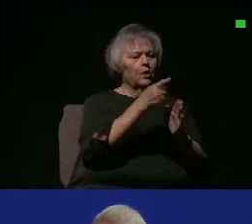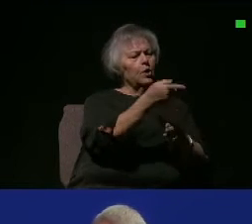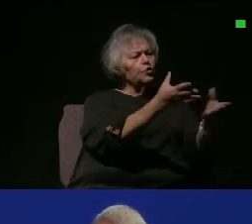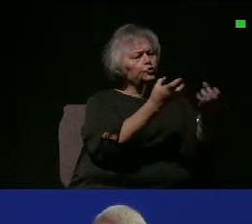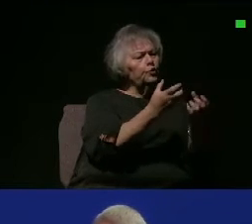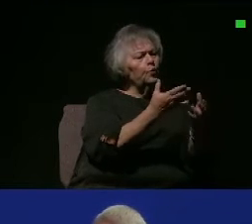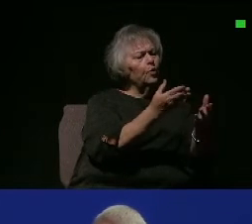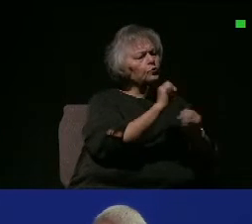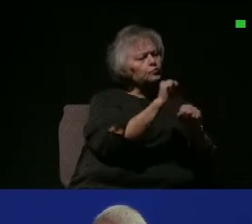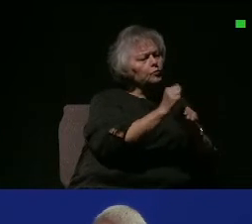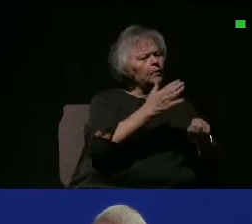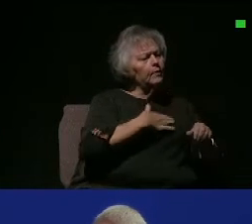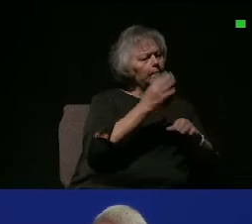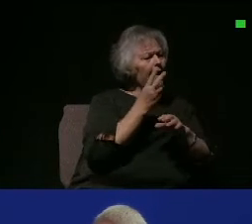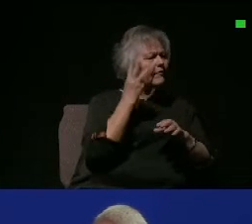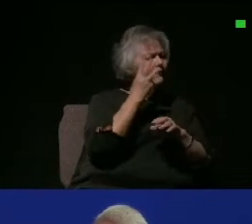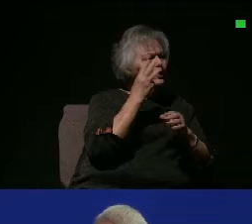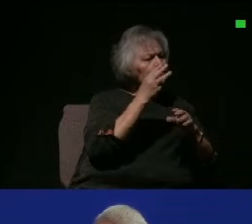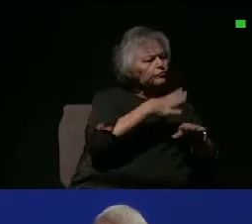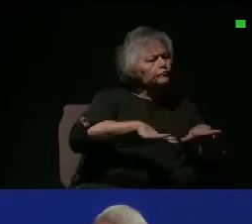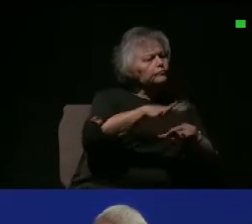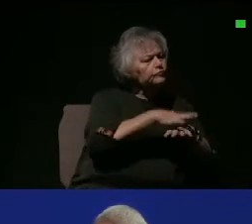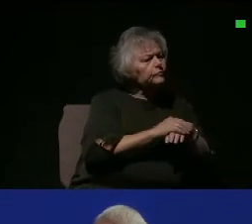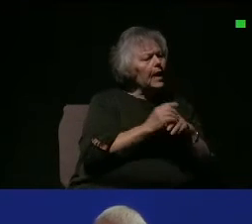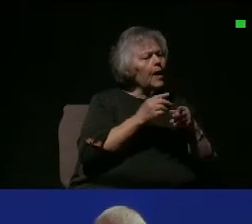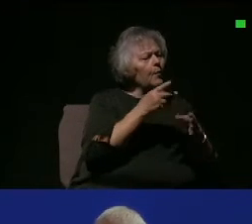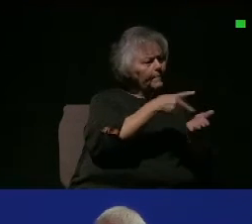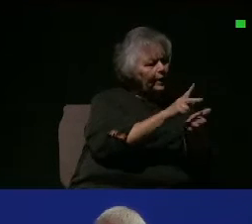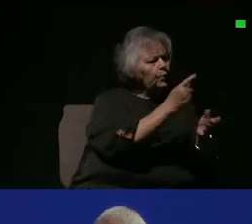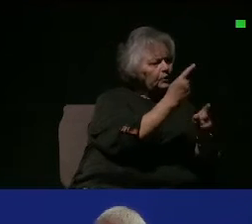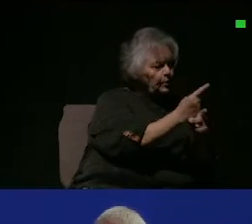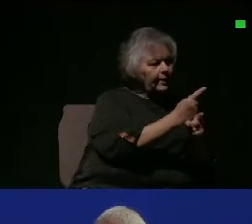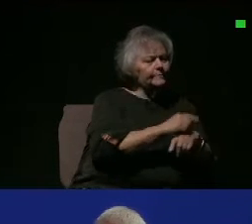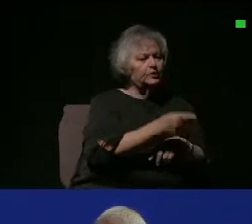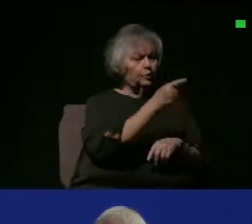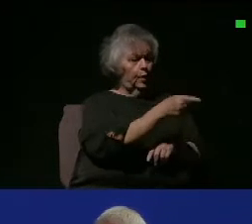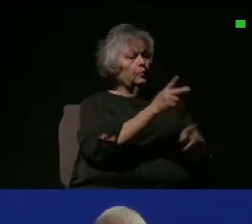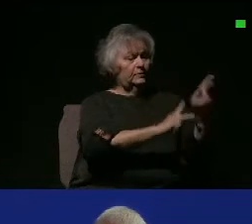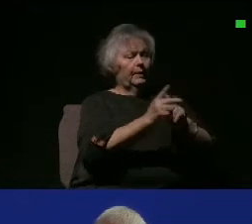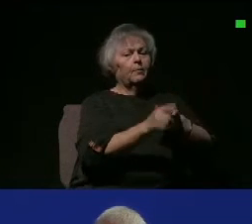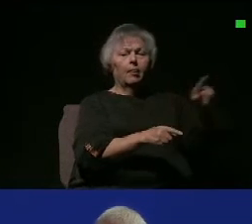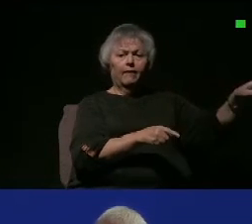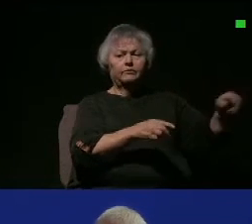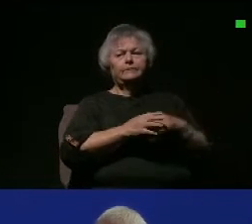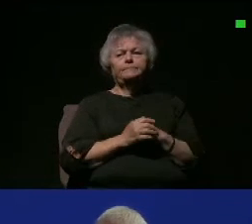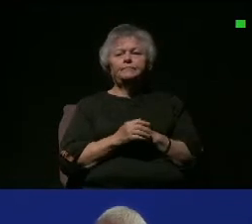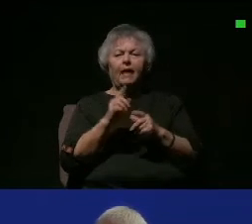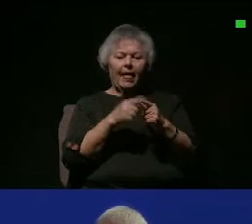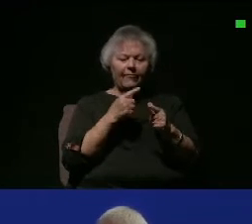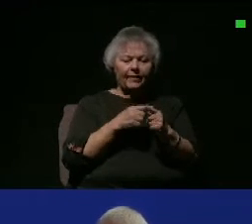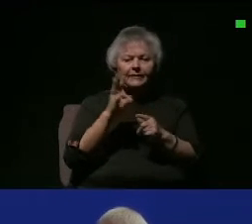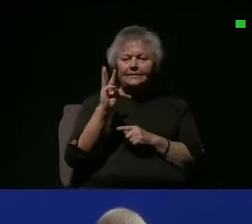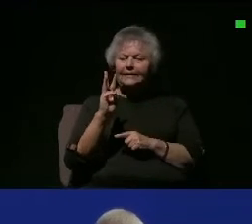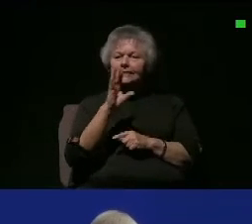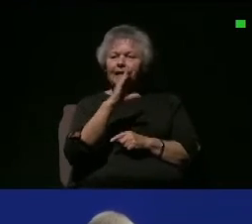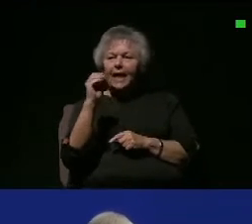'You also go into the vineyard, and whatever is right I will give you.' And so they went. Again, he went out about the sixth and the ninth hour